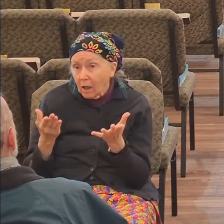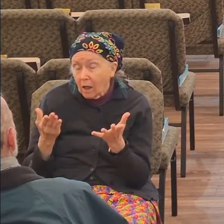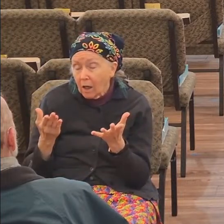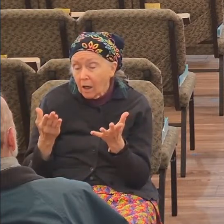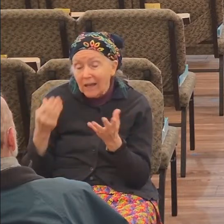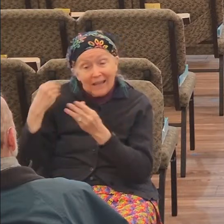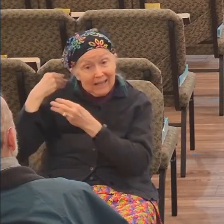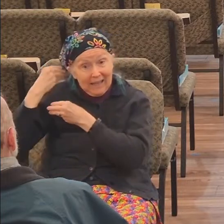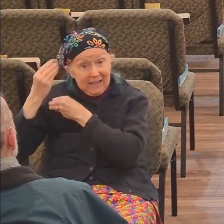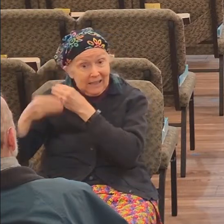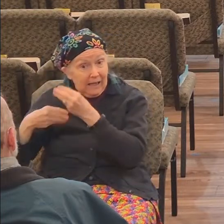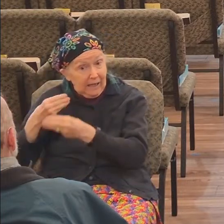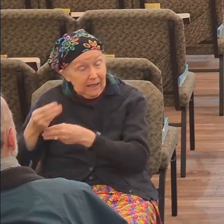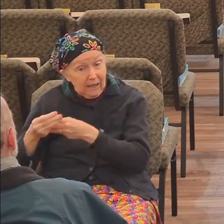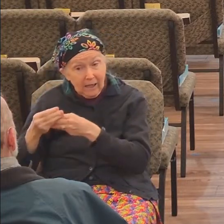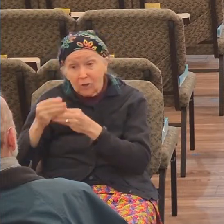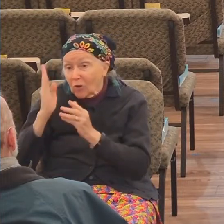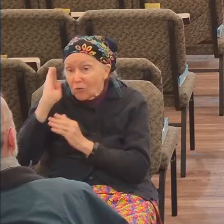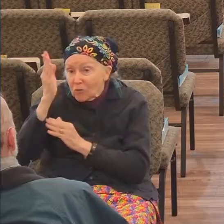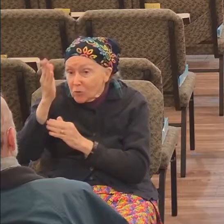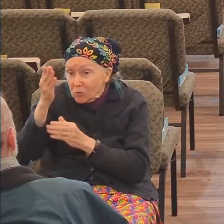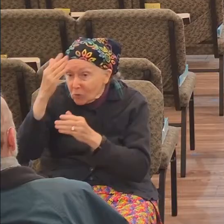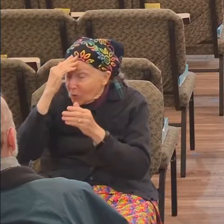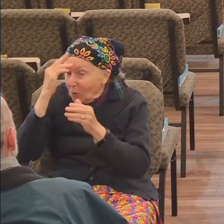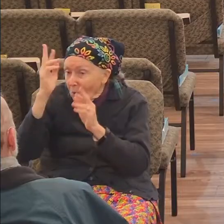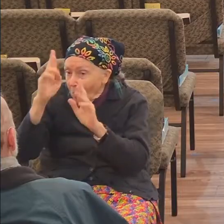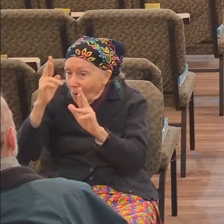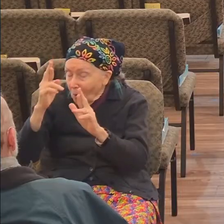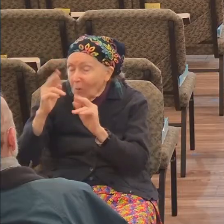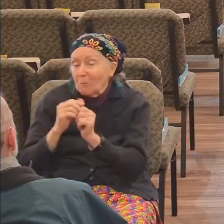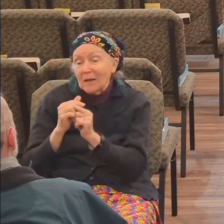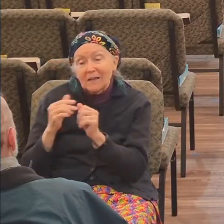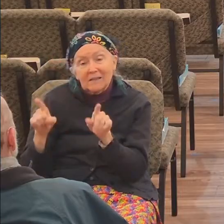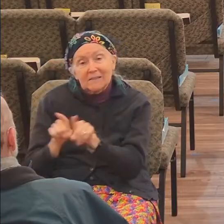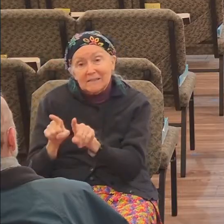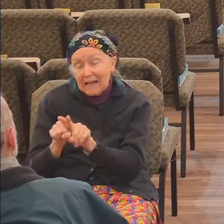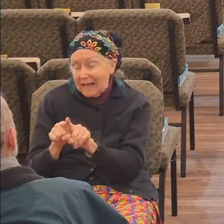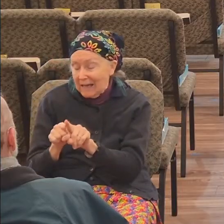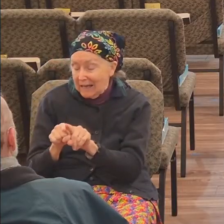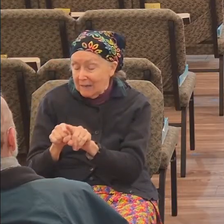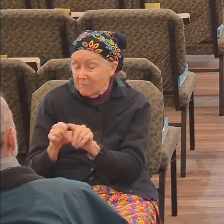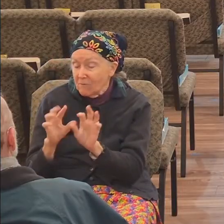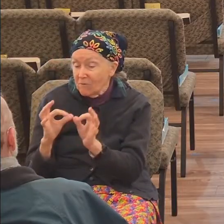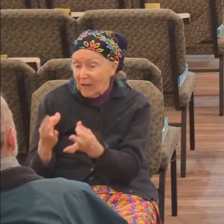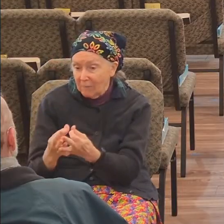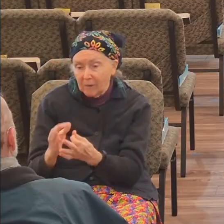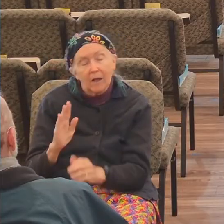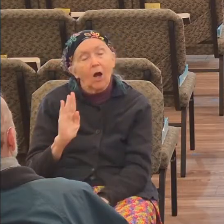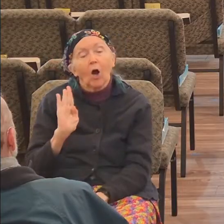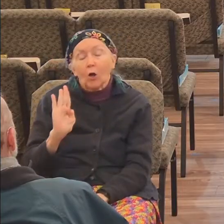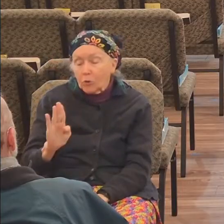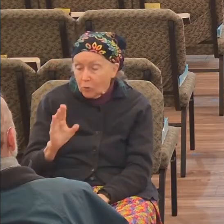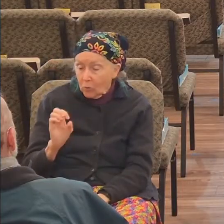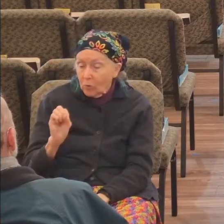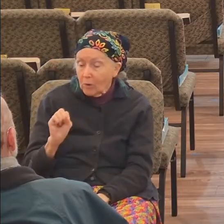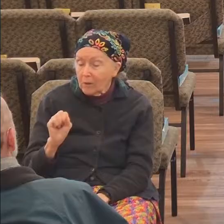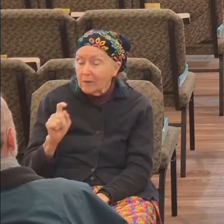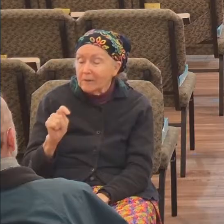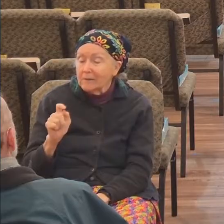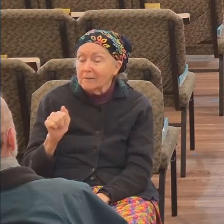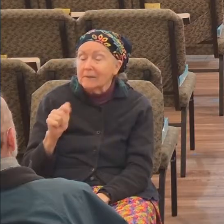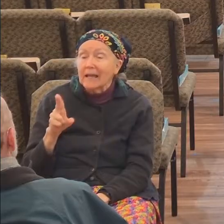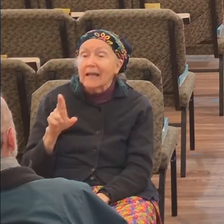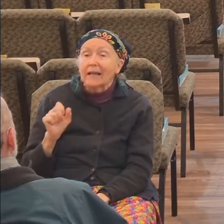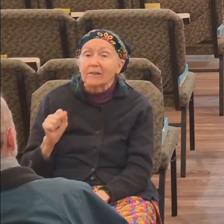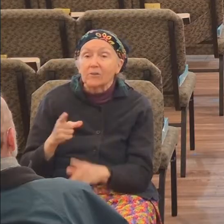Inheritance, same future hope, same family, right? And your status comes from where?